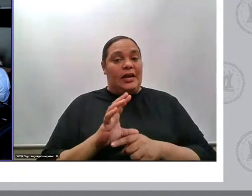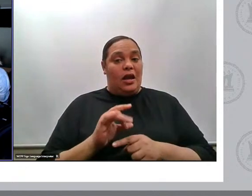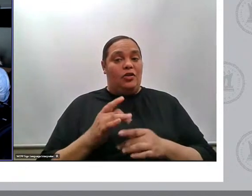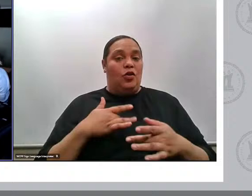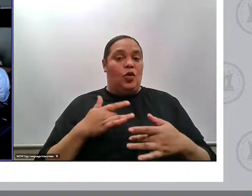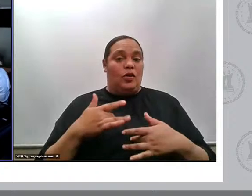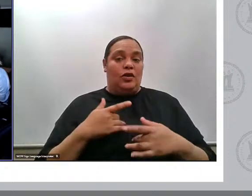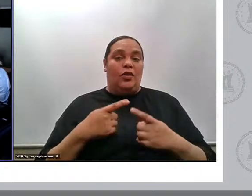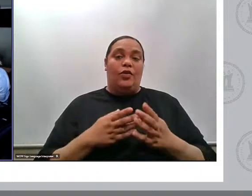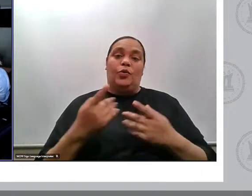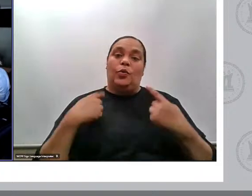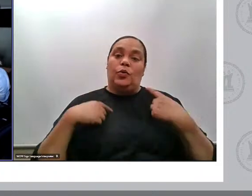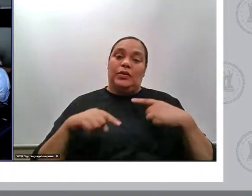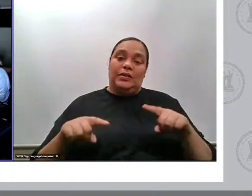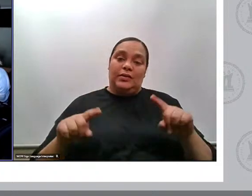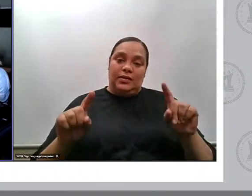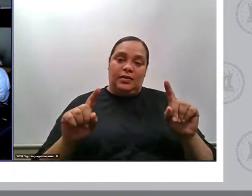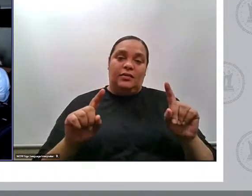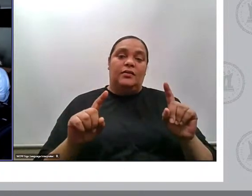the successful